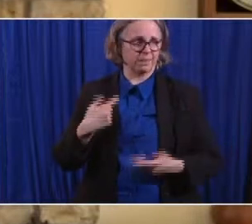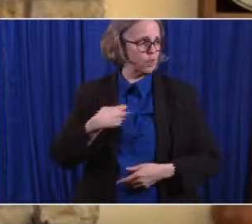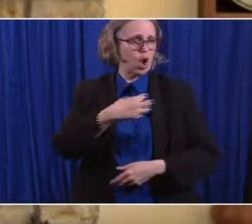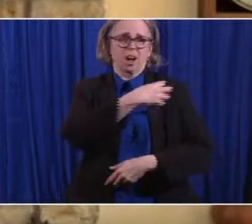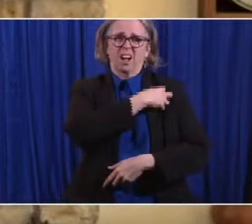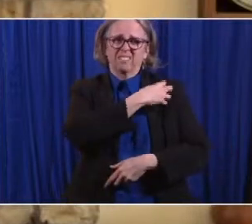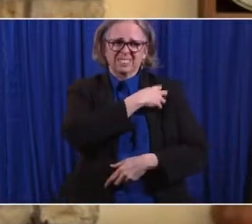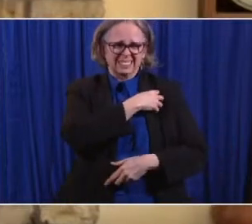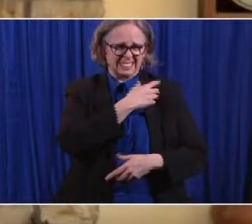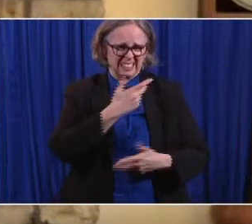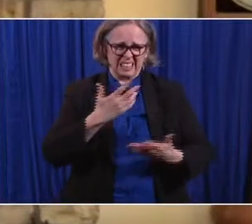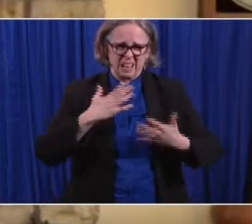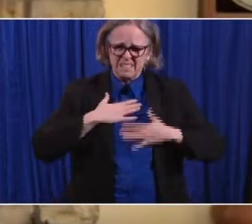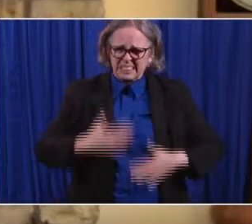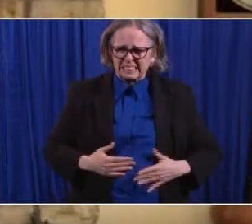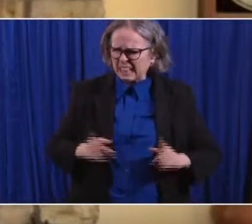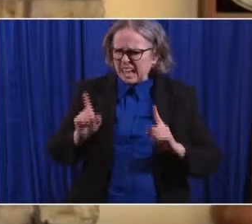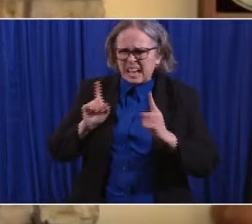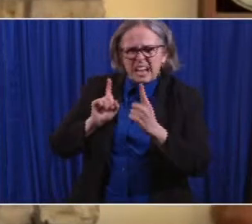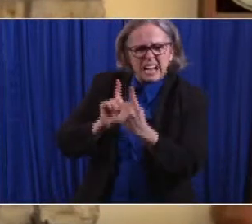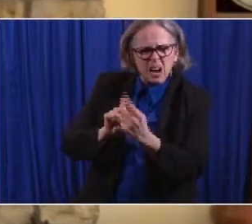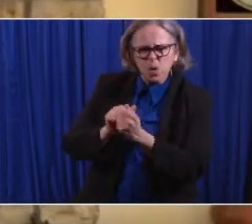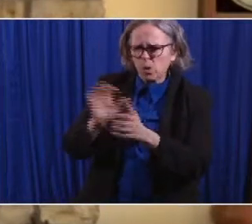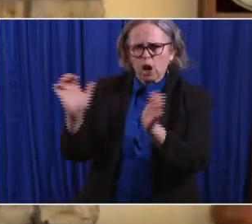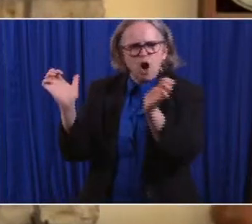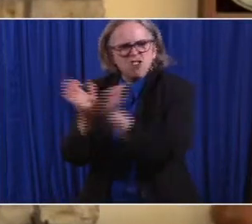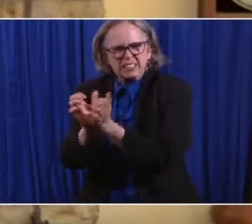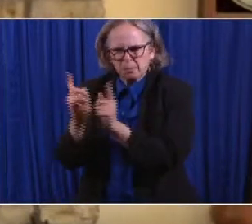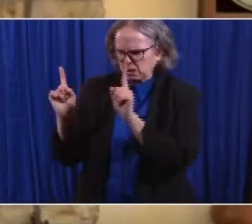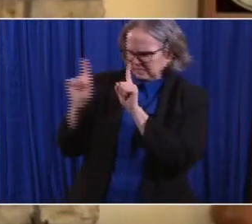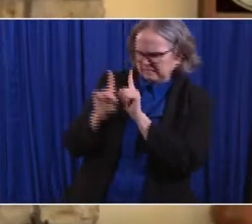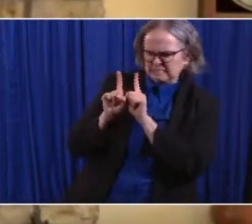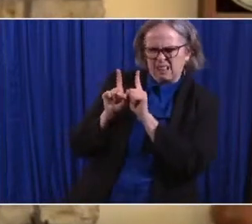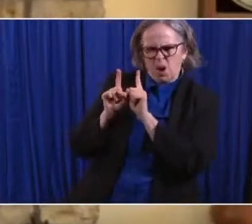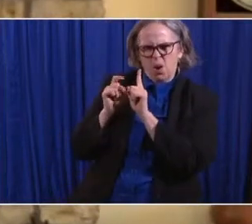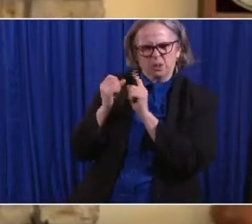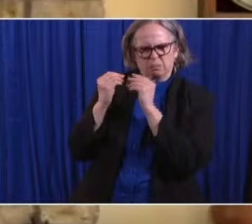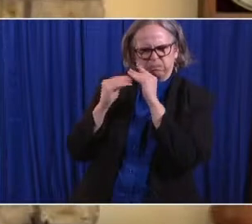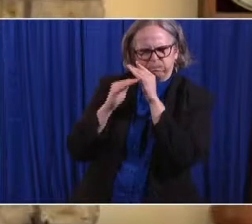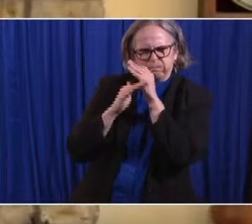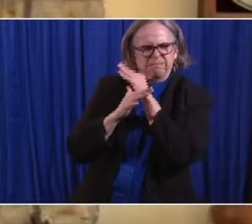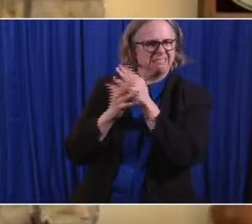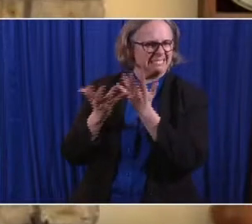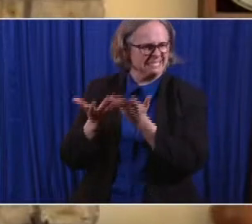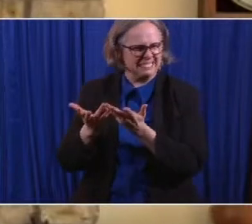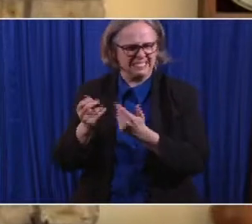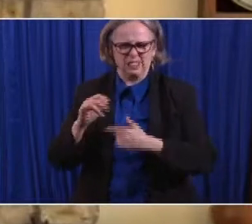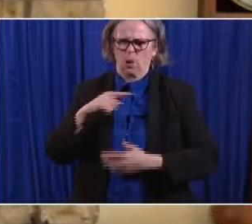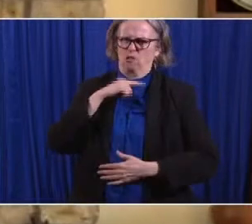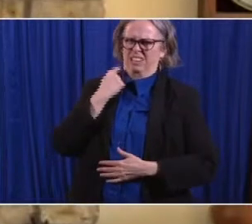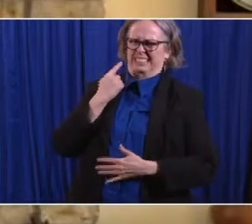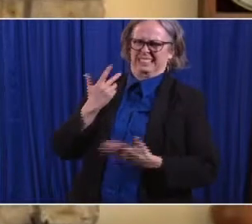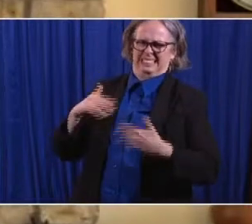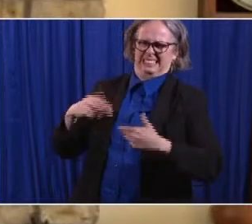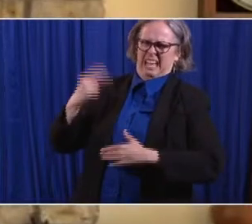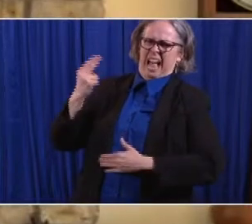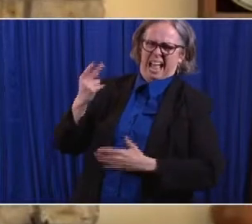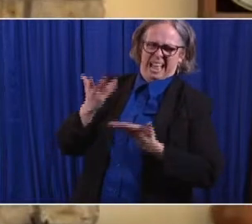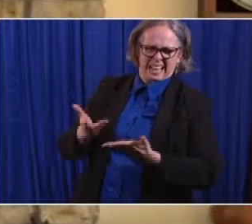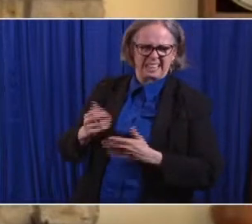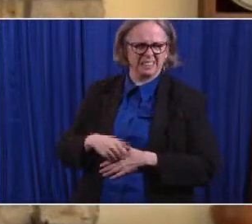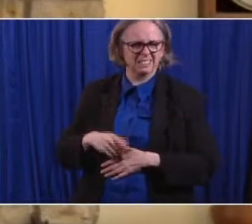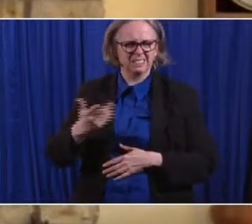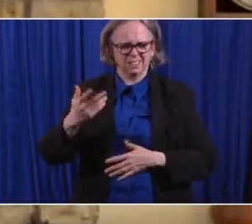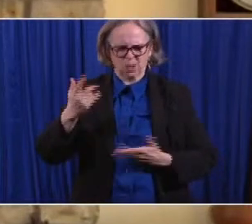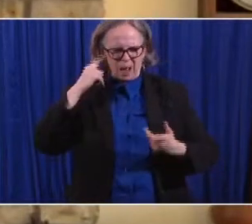physically. So we've tried to balance all the risk as well as the liability if that person did, in fact,